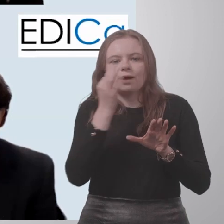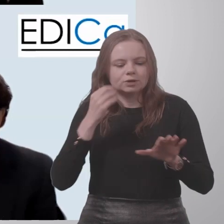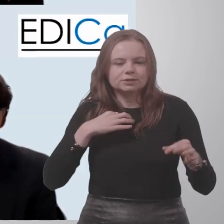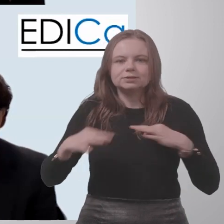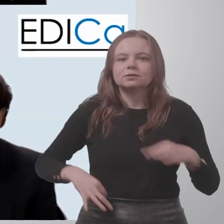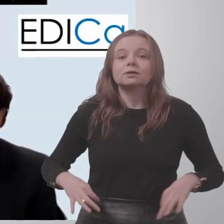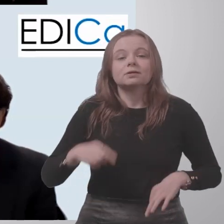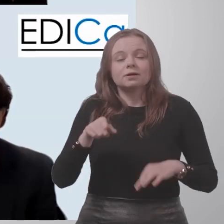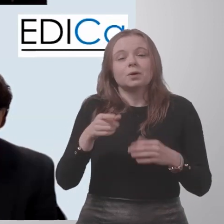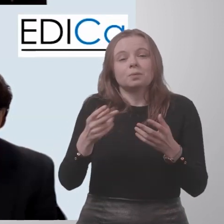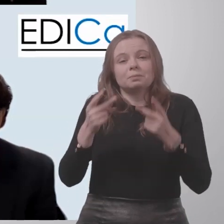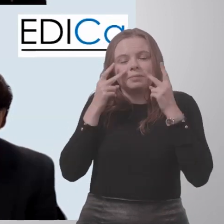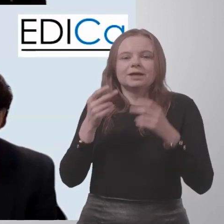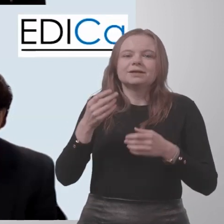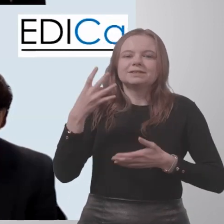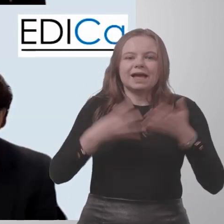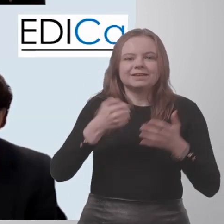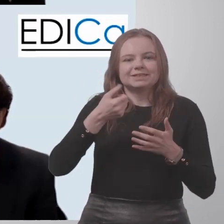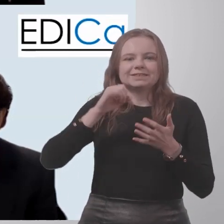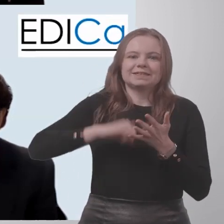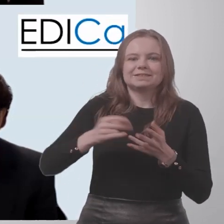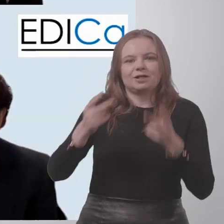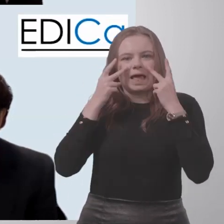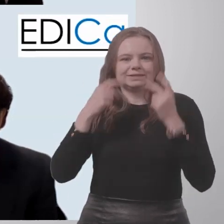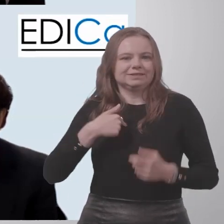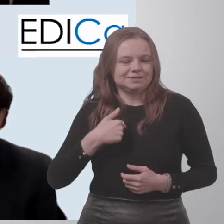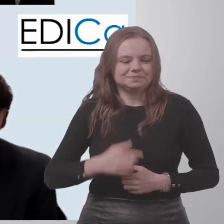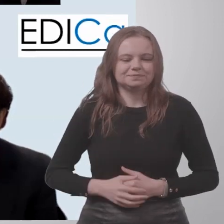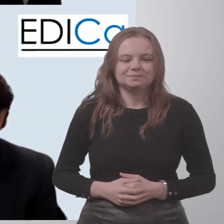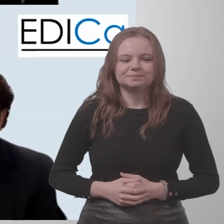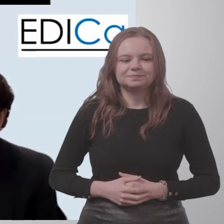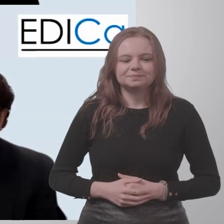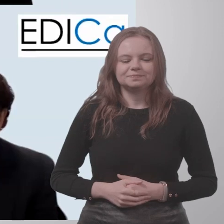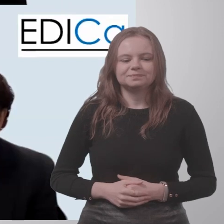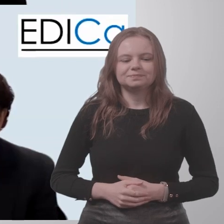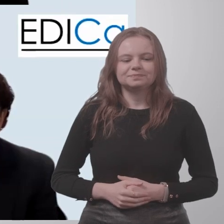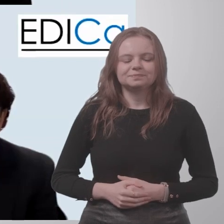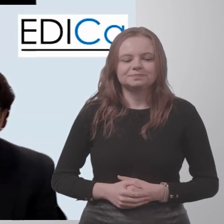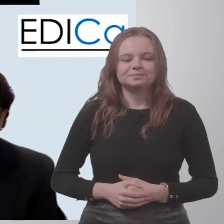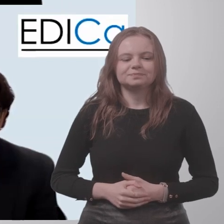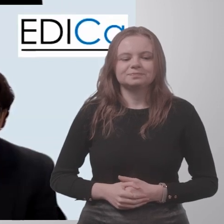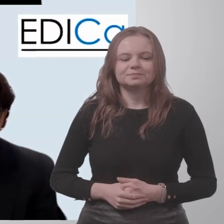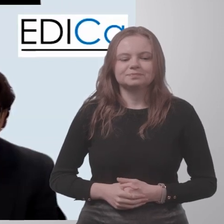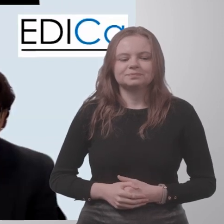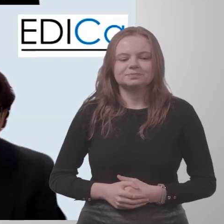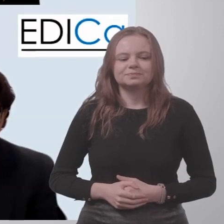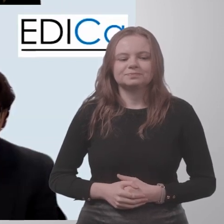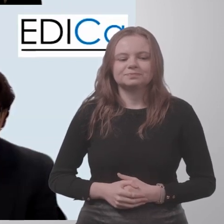I wear what was described earlier as 1960s glasses, apparently. That's good.